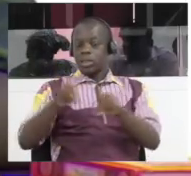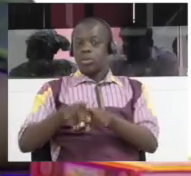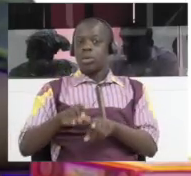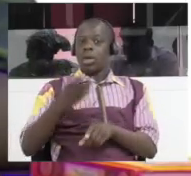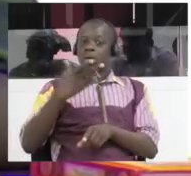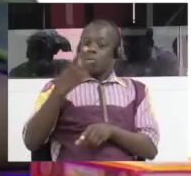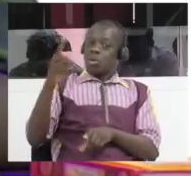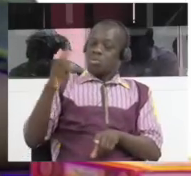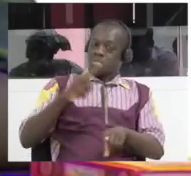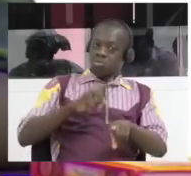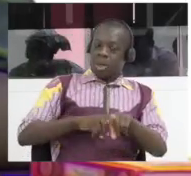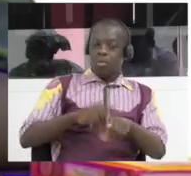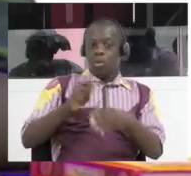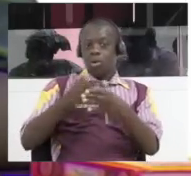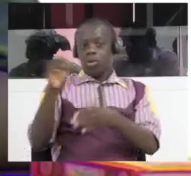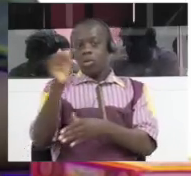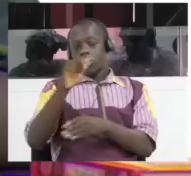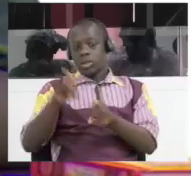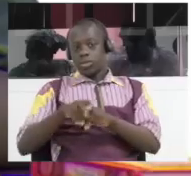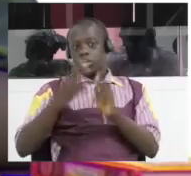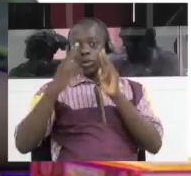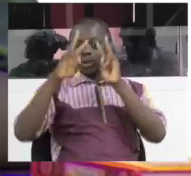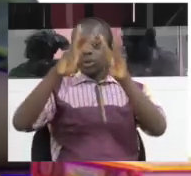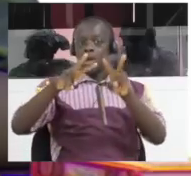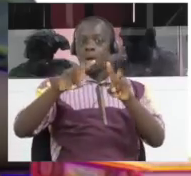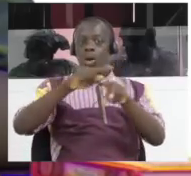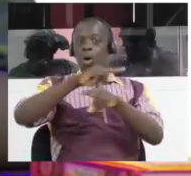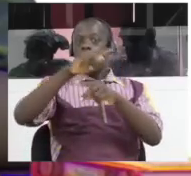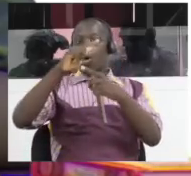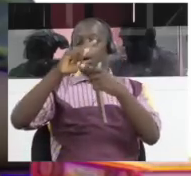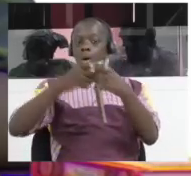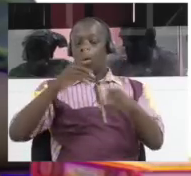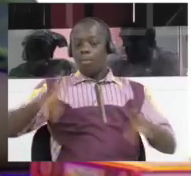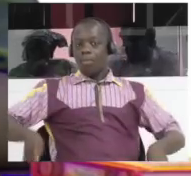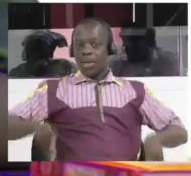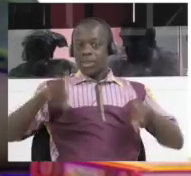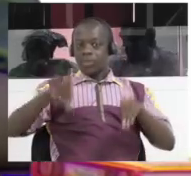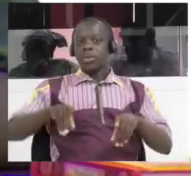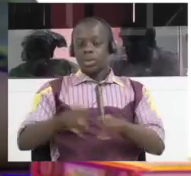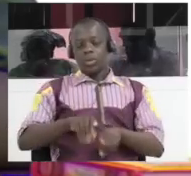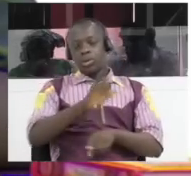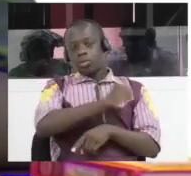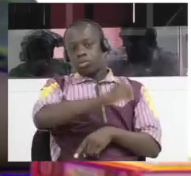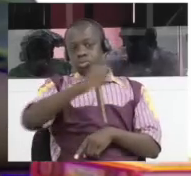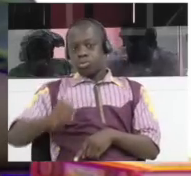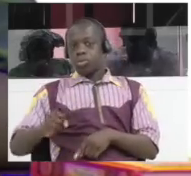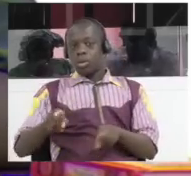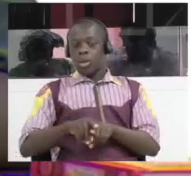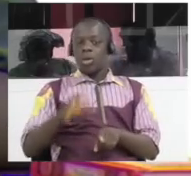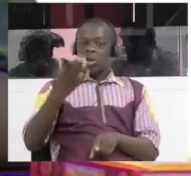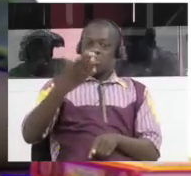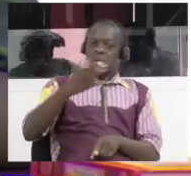one point or another during their career, witnessed or participated in the toppling of a government by